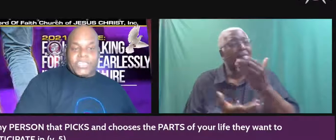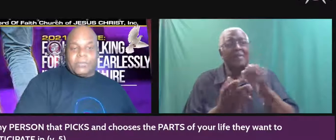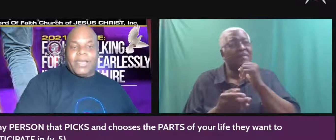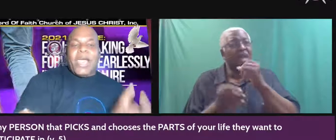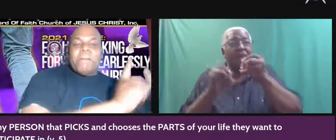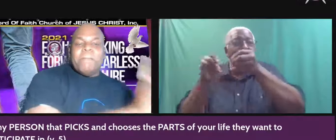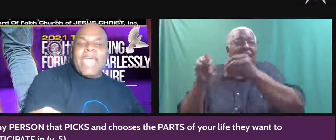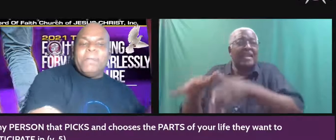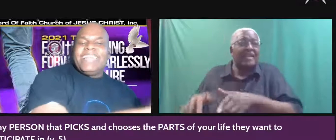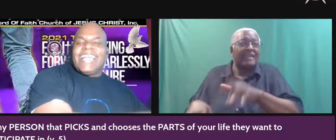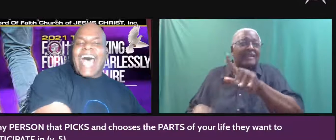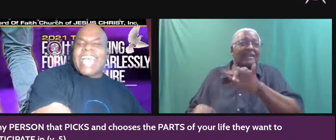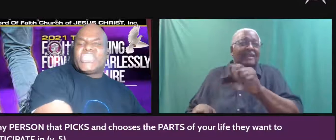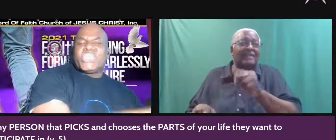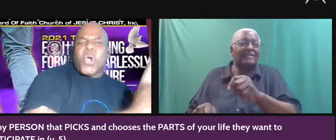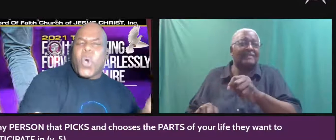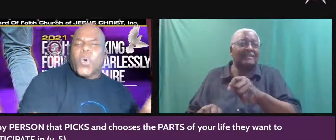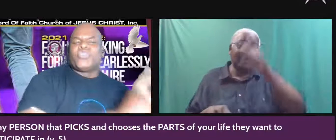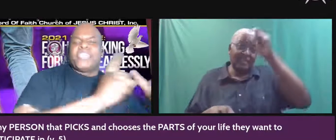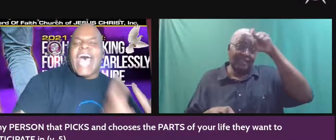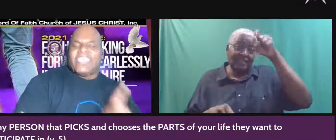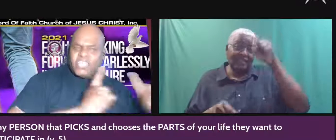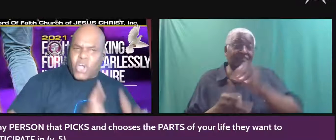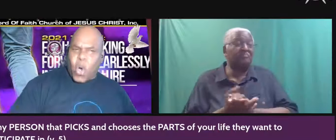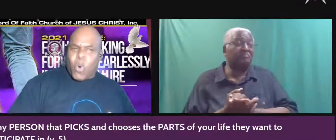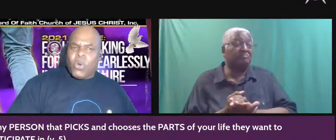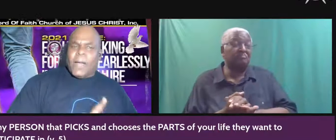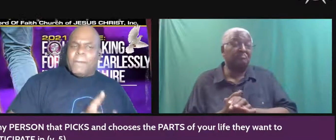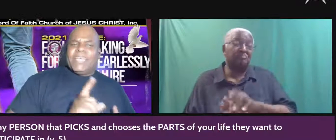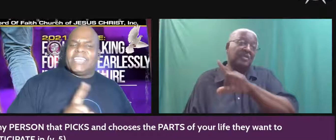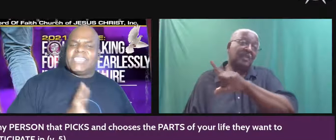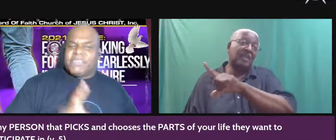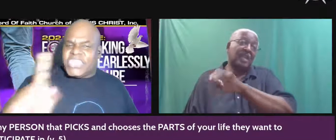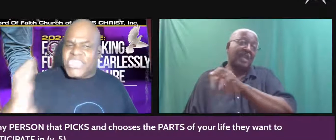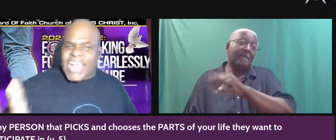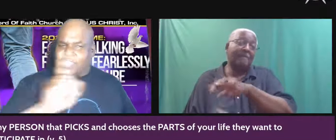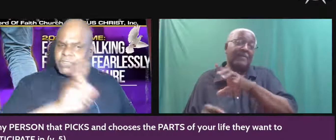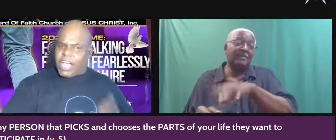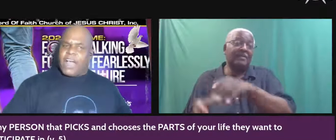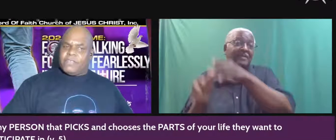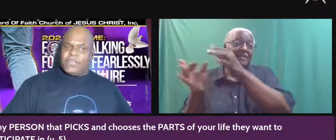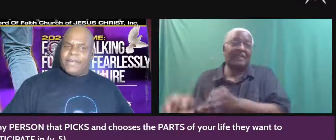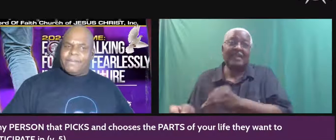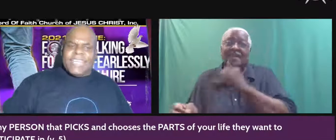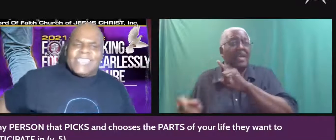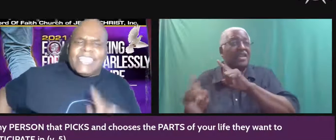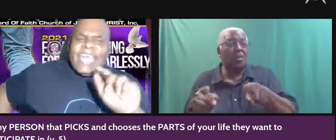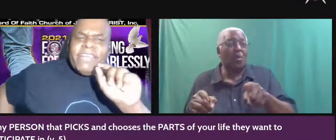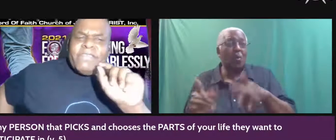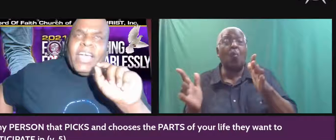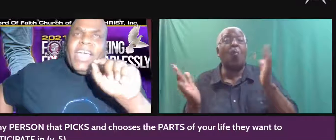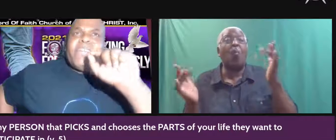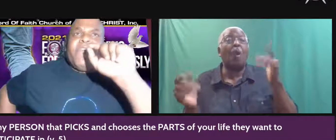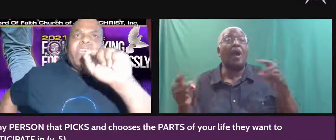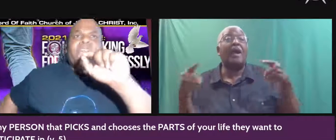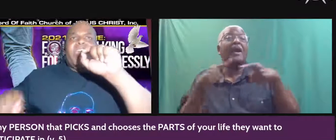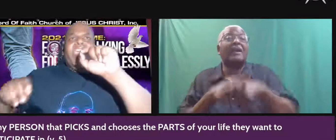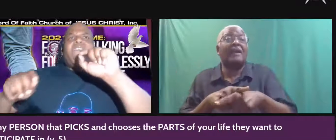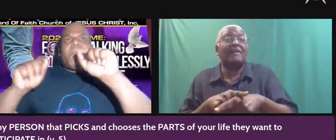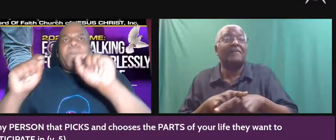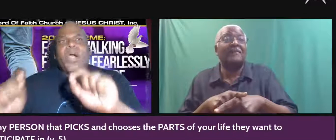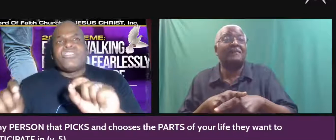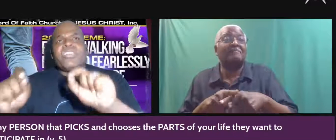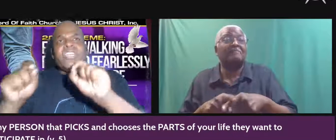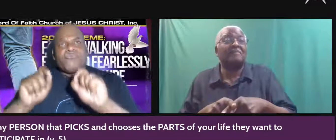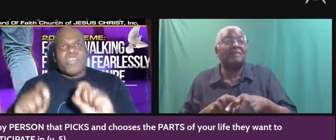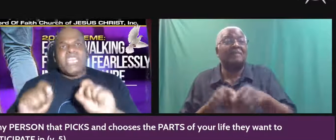in Egypt. Maybe Lot chose not to go because of the chance of conflict. See,